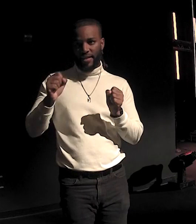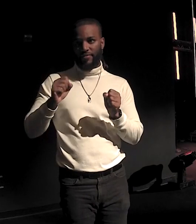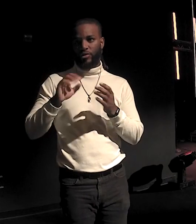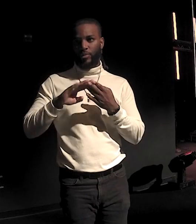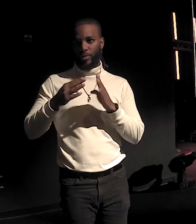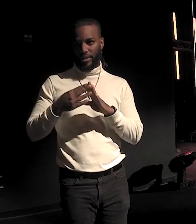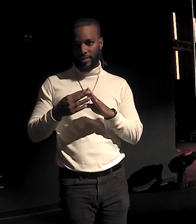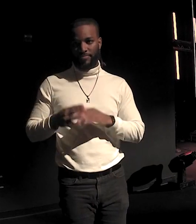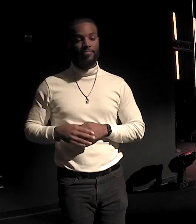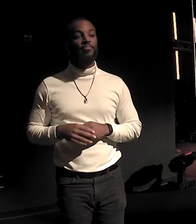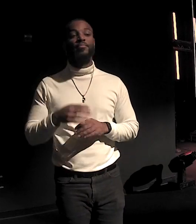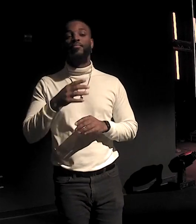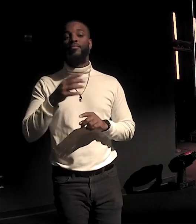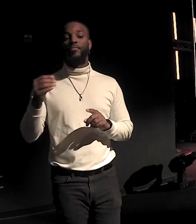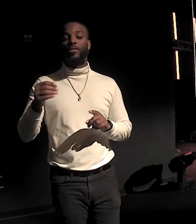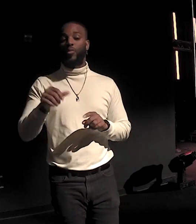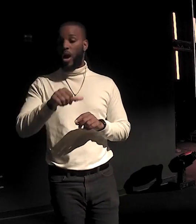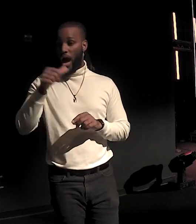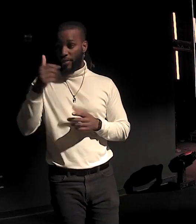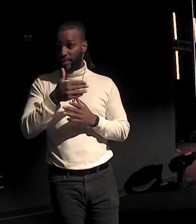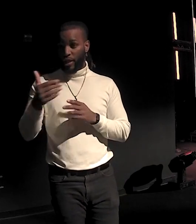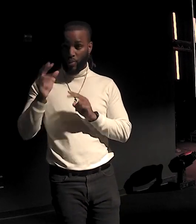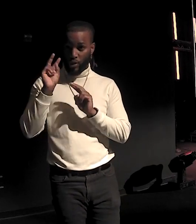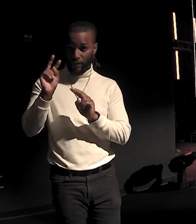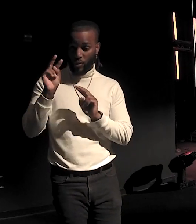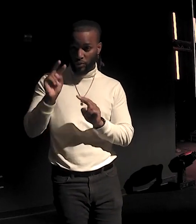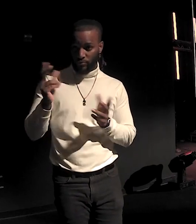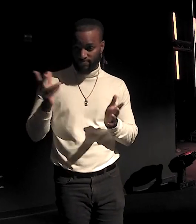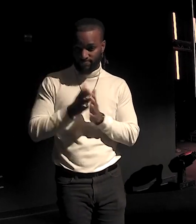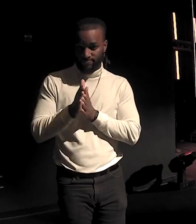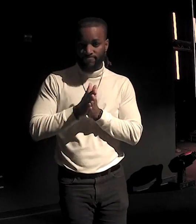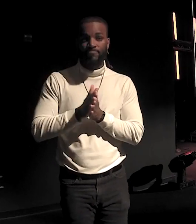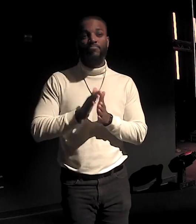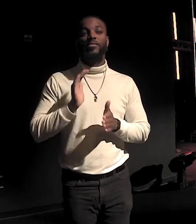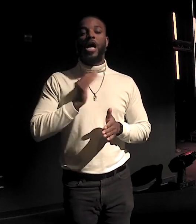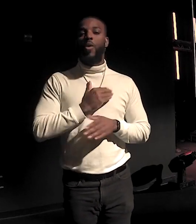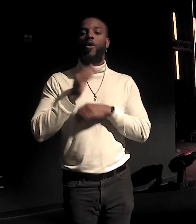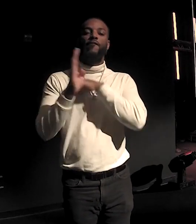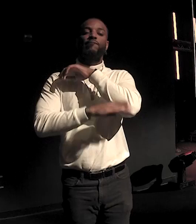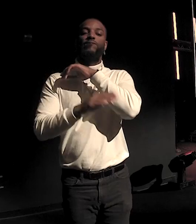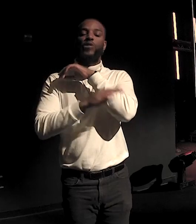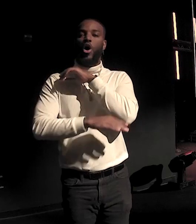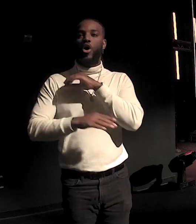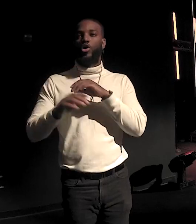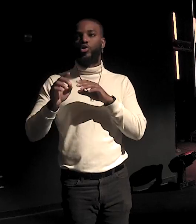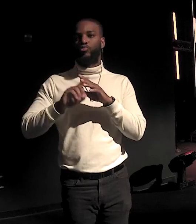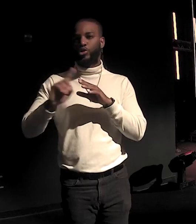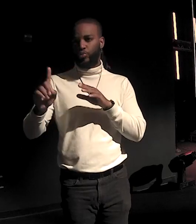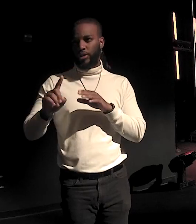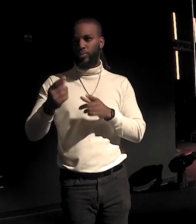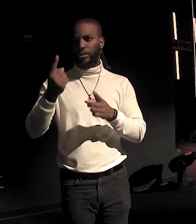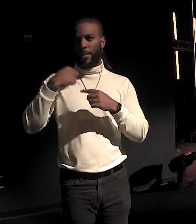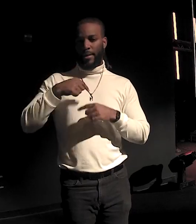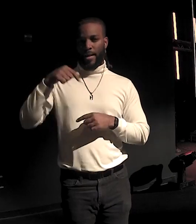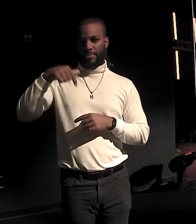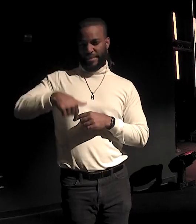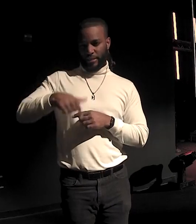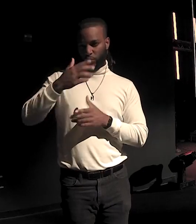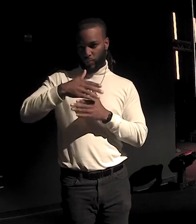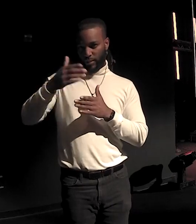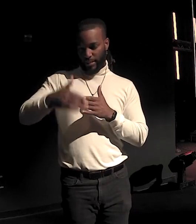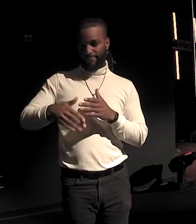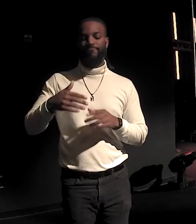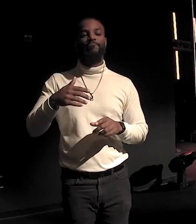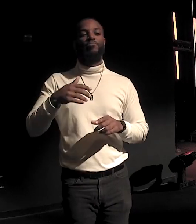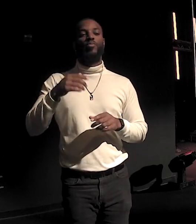community. And one other thing we're really looking forward to is our fall retreat, which is coming up this upcoming weekend. We have to partner with